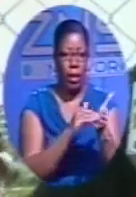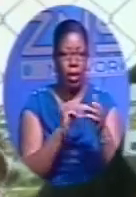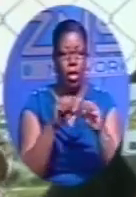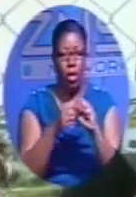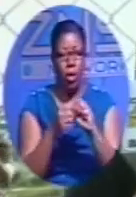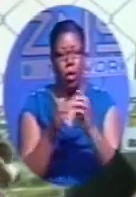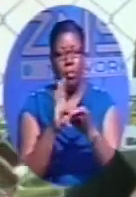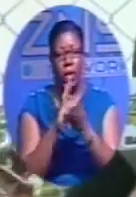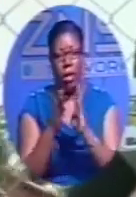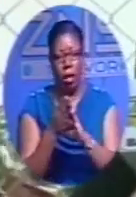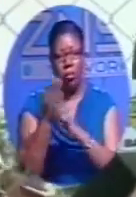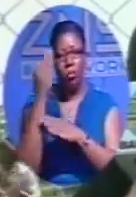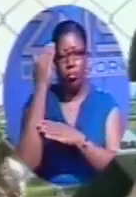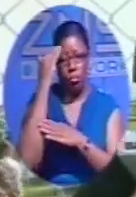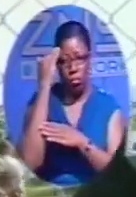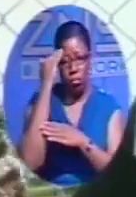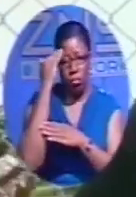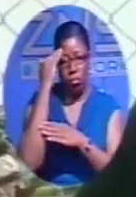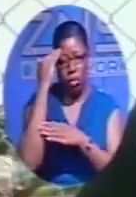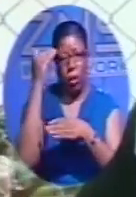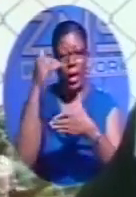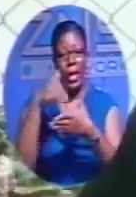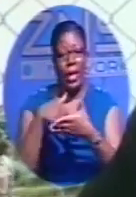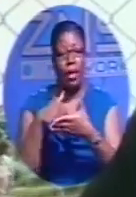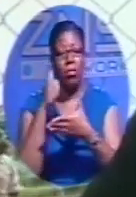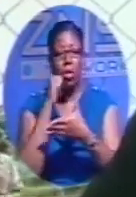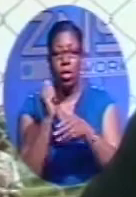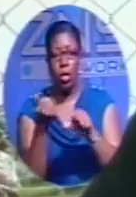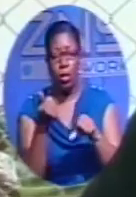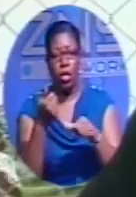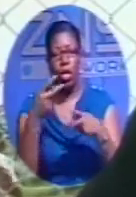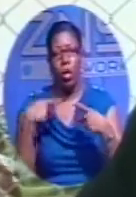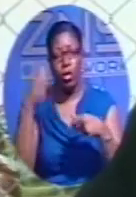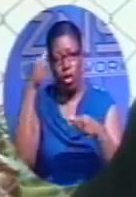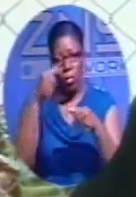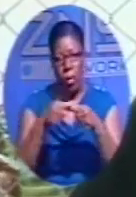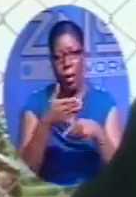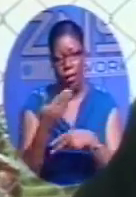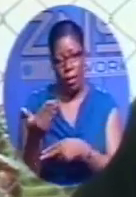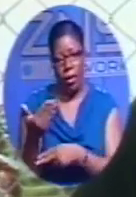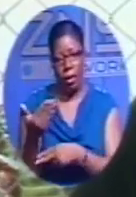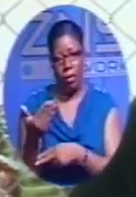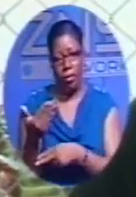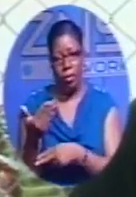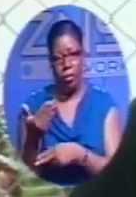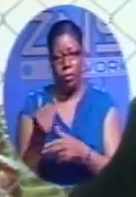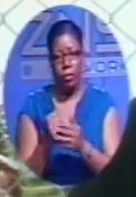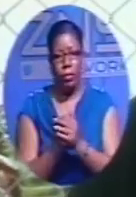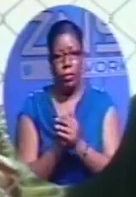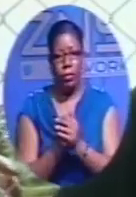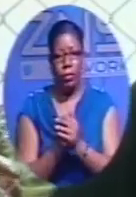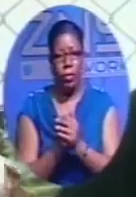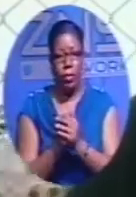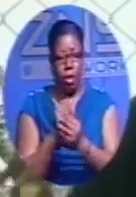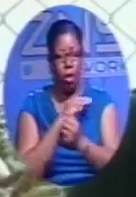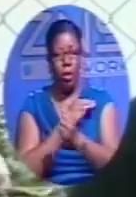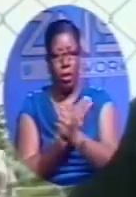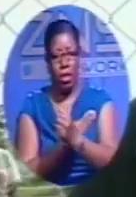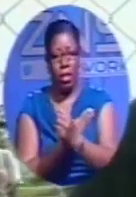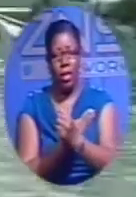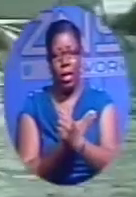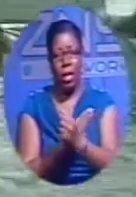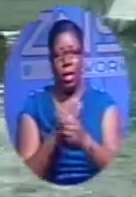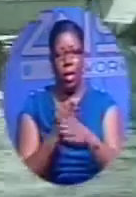becomes automatic. In softball, your muscles should remember everything. No, you don't have to think about it, you know. Your muscles should just take over, and it's a